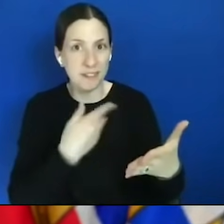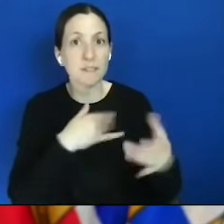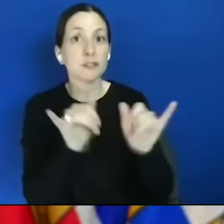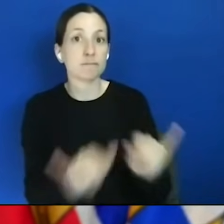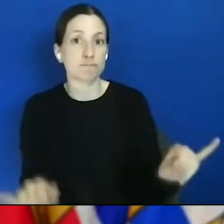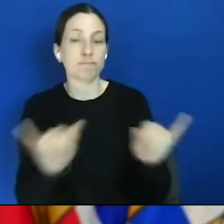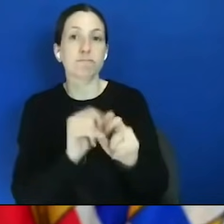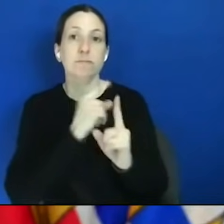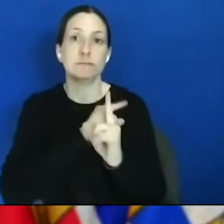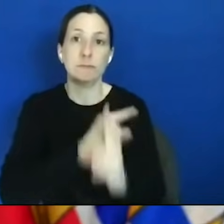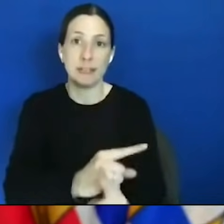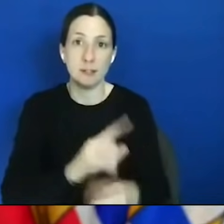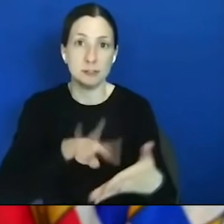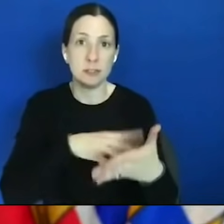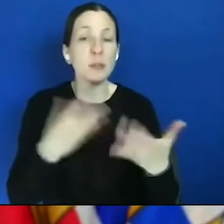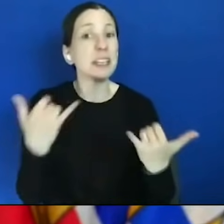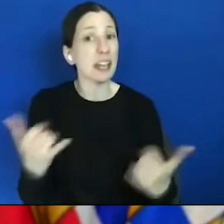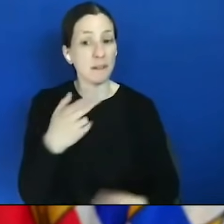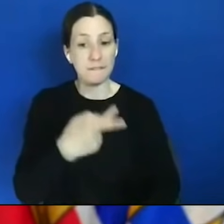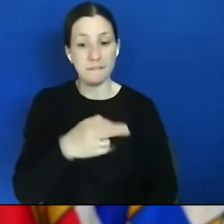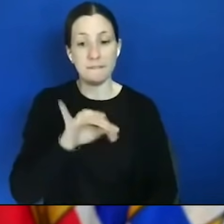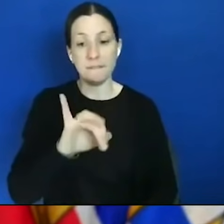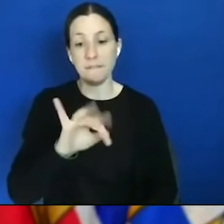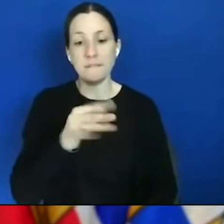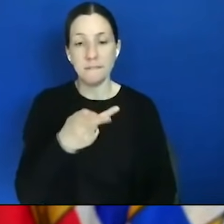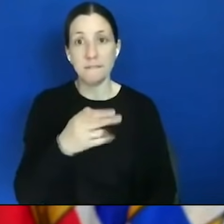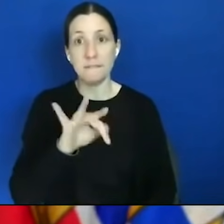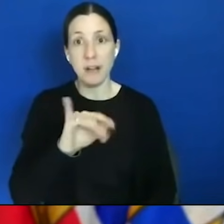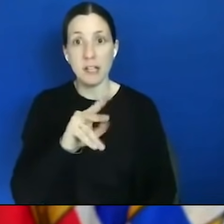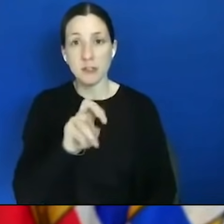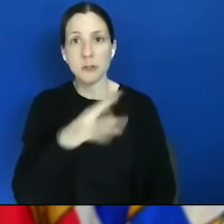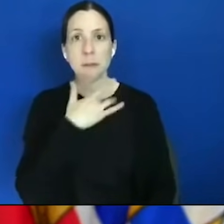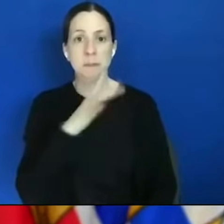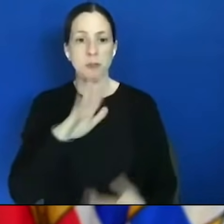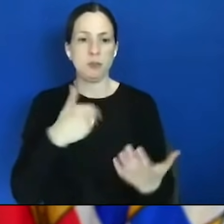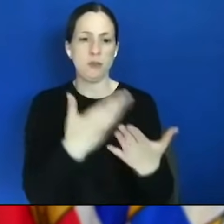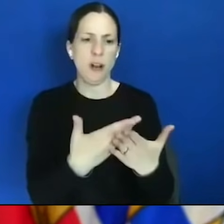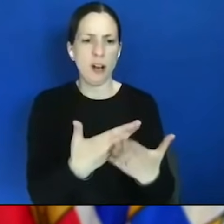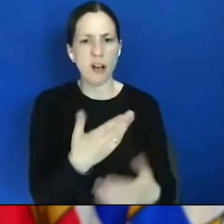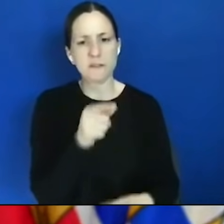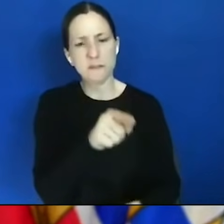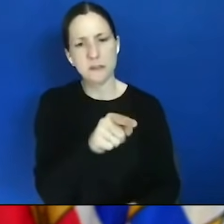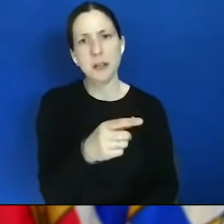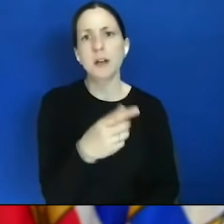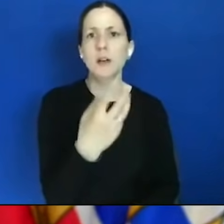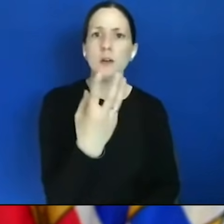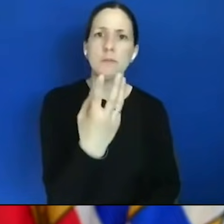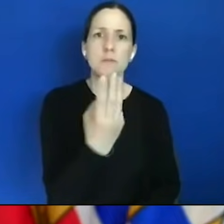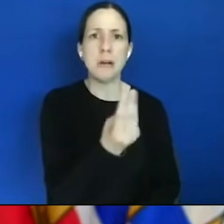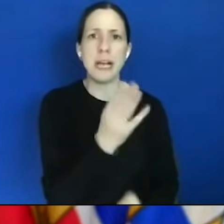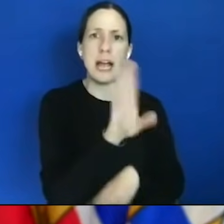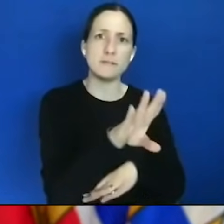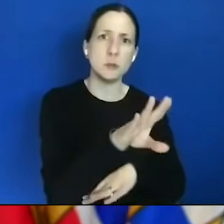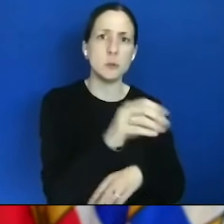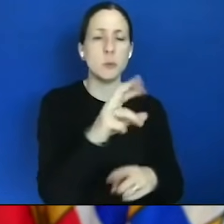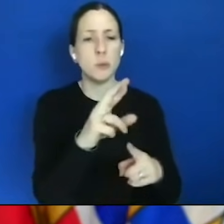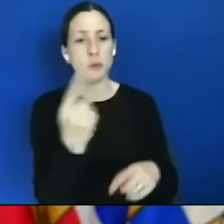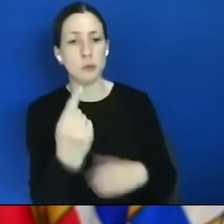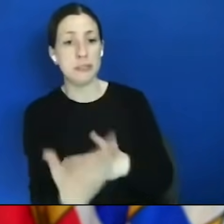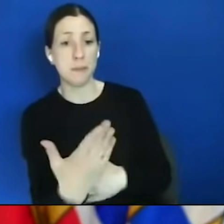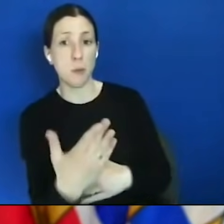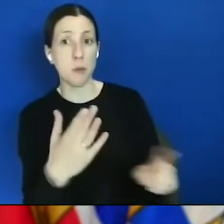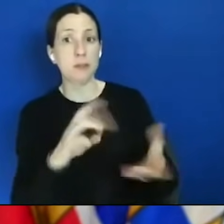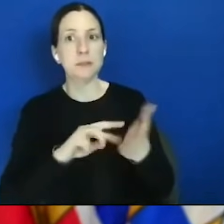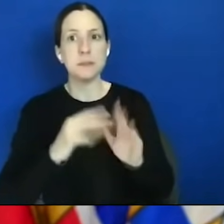with Pfizer. They usually arrive on Monday afternoons or Tuesday mornings. And that means that through the weekend, we have to be very careful in